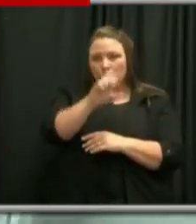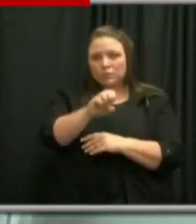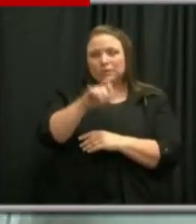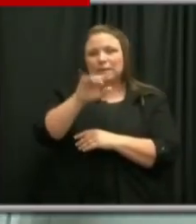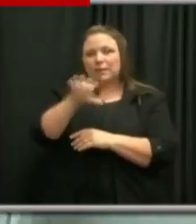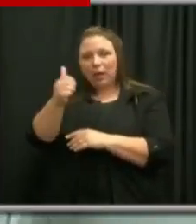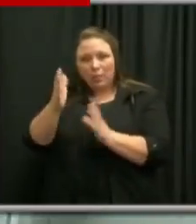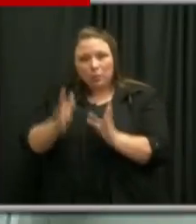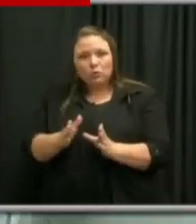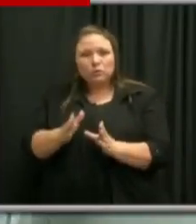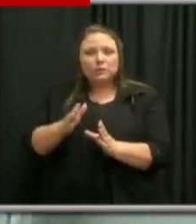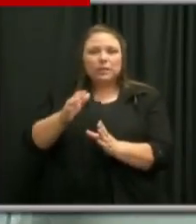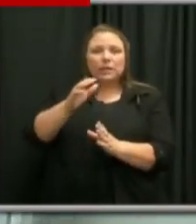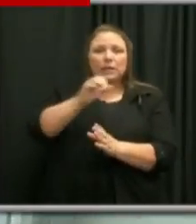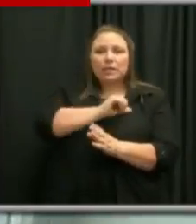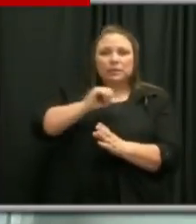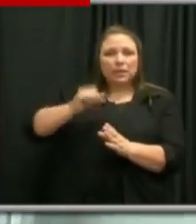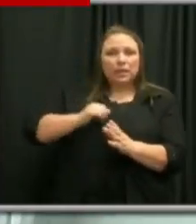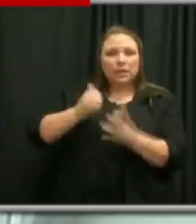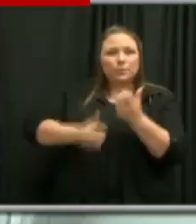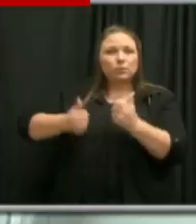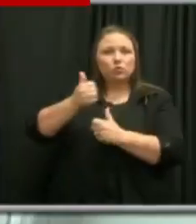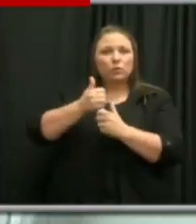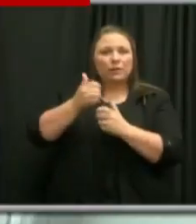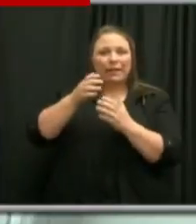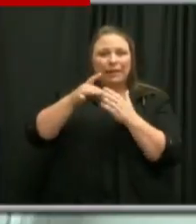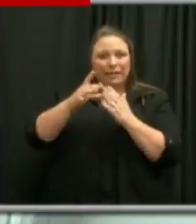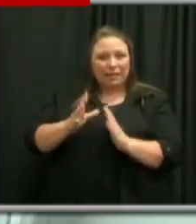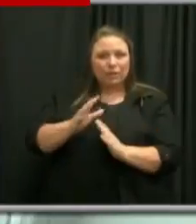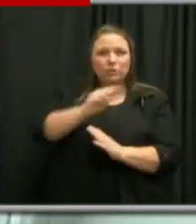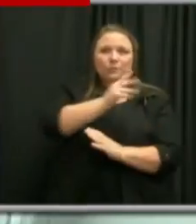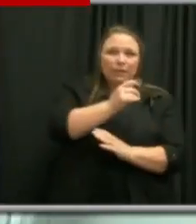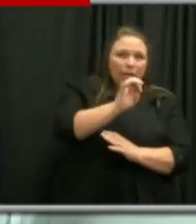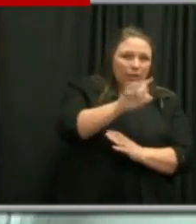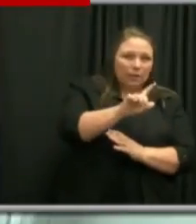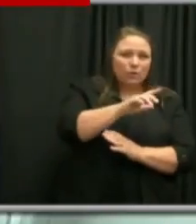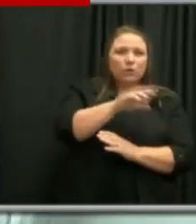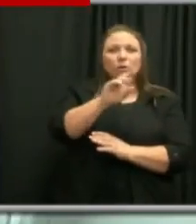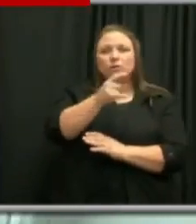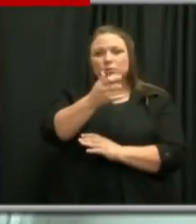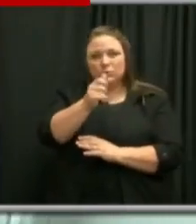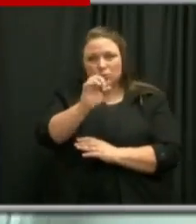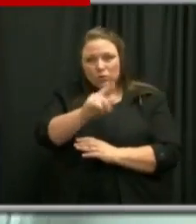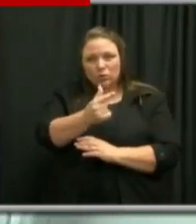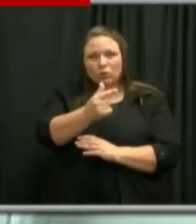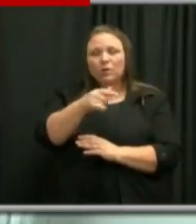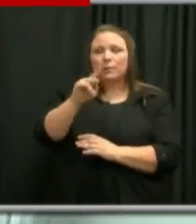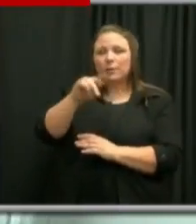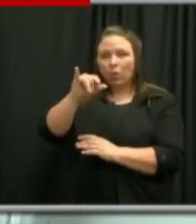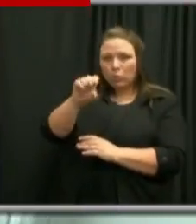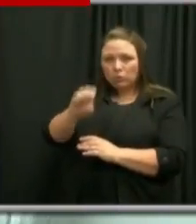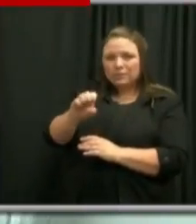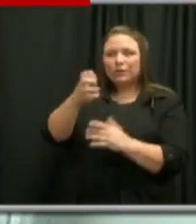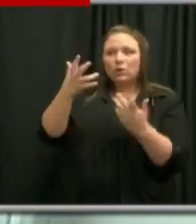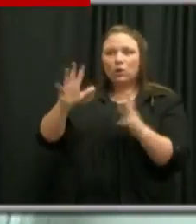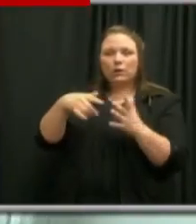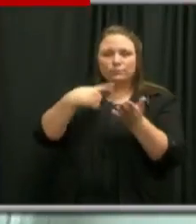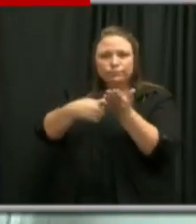but Majority Leaders, excuse me, on McConnell and Schumer and Speaker Pelosi already starting to talk about this.